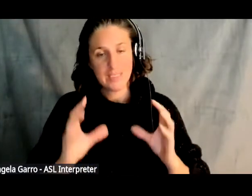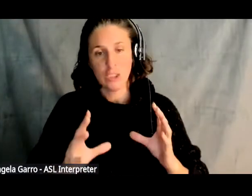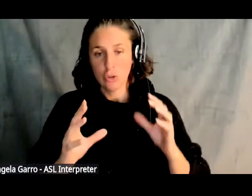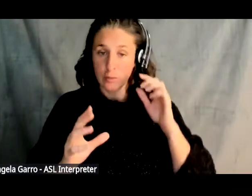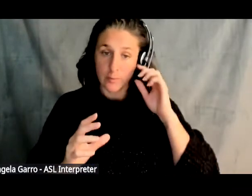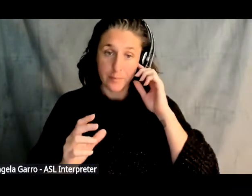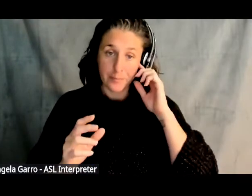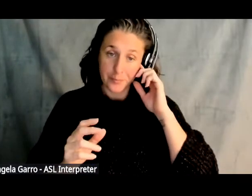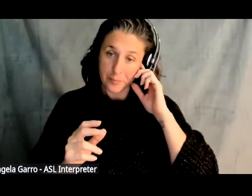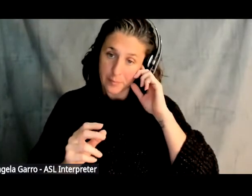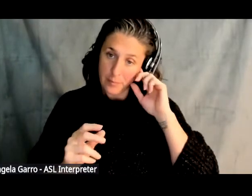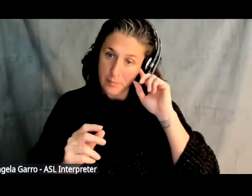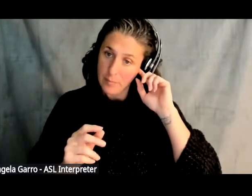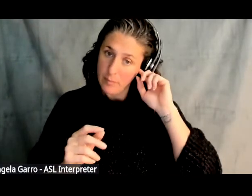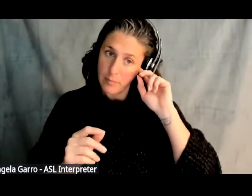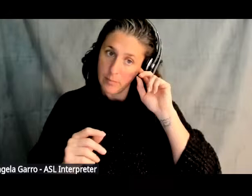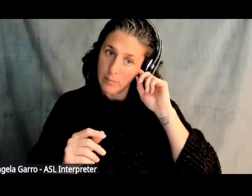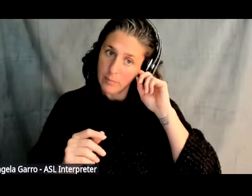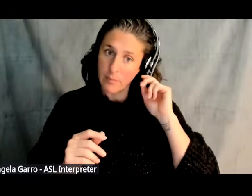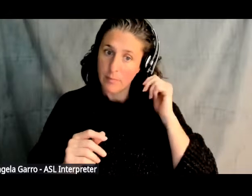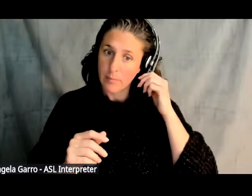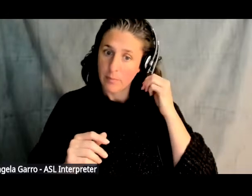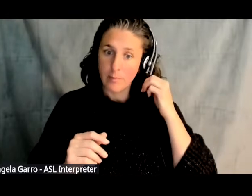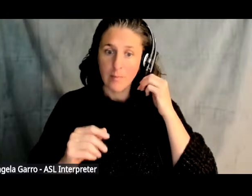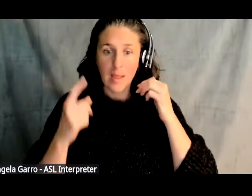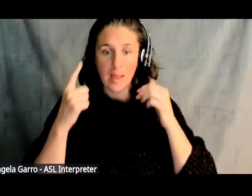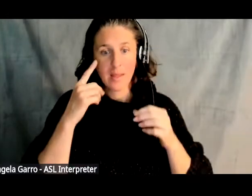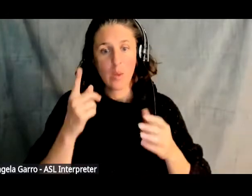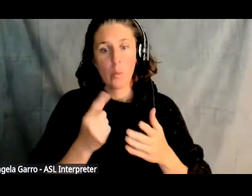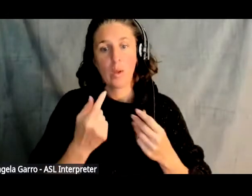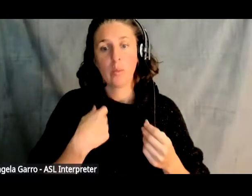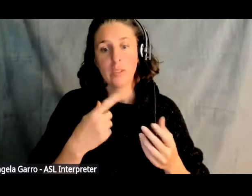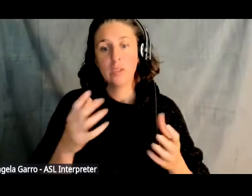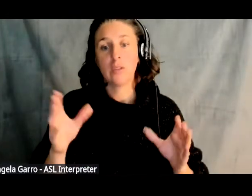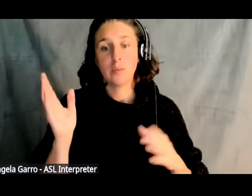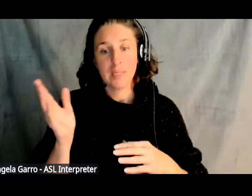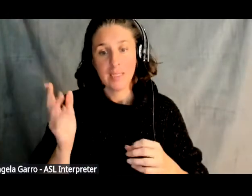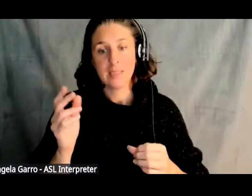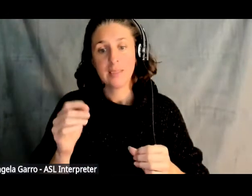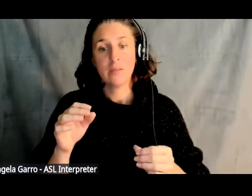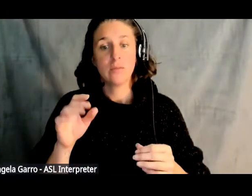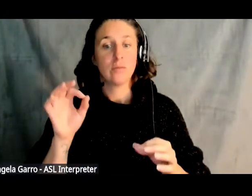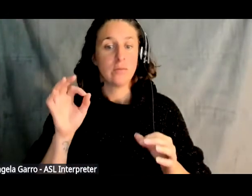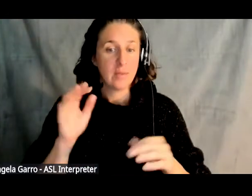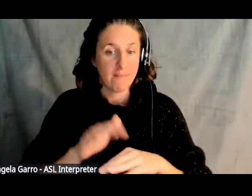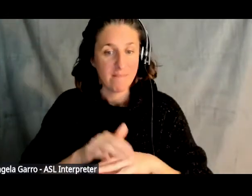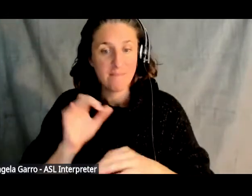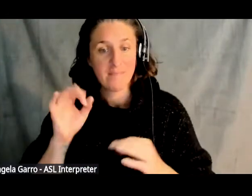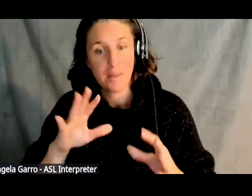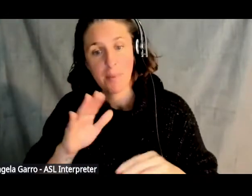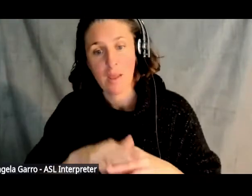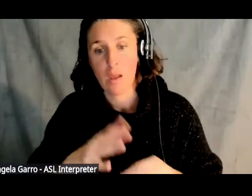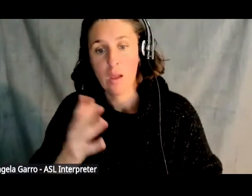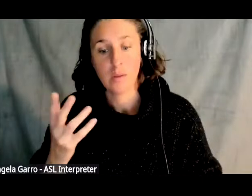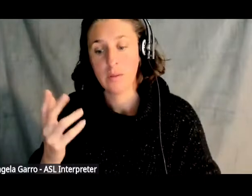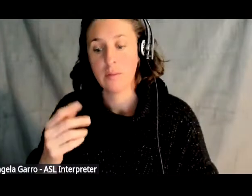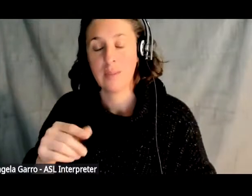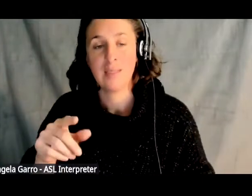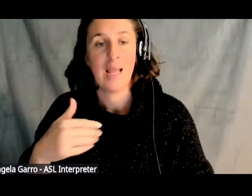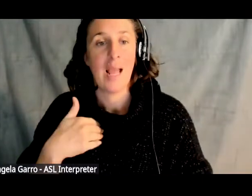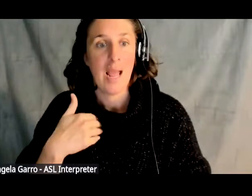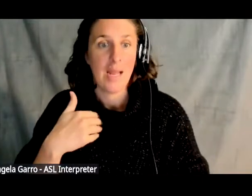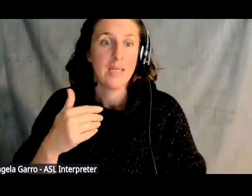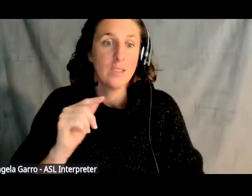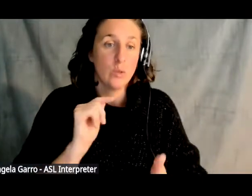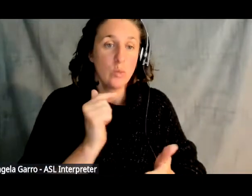I think what we're presenting tonight and looking for feedback on is there was a